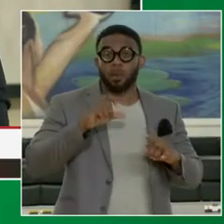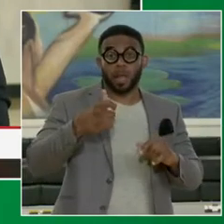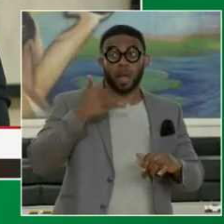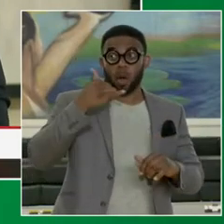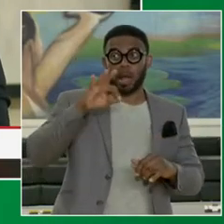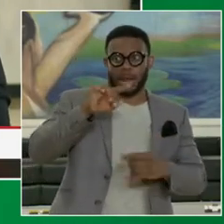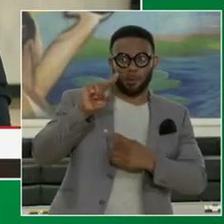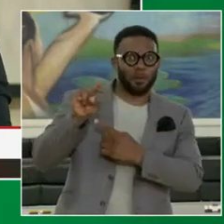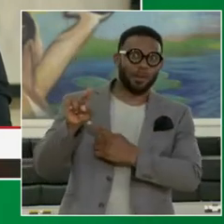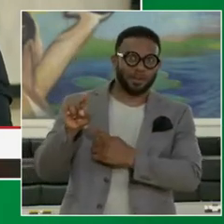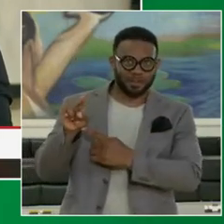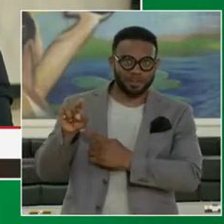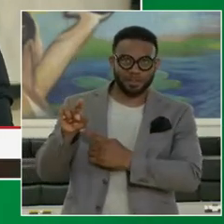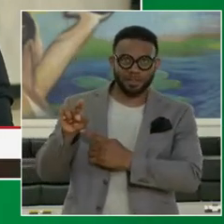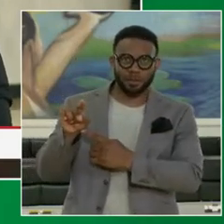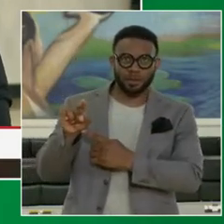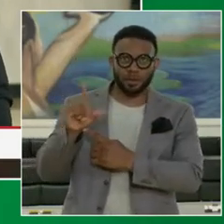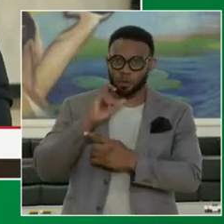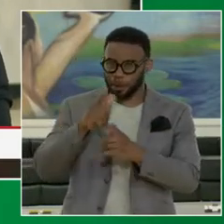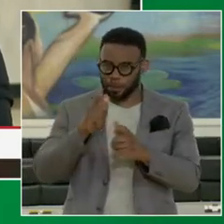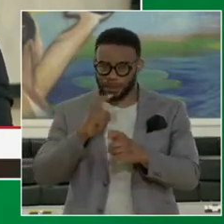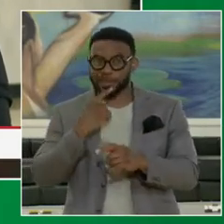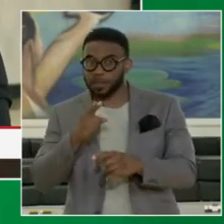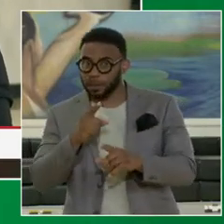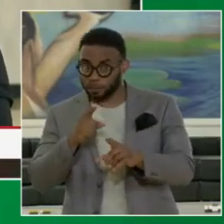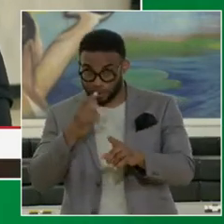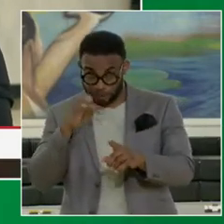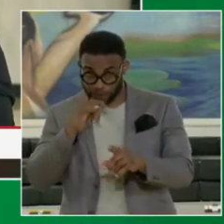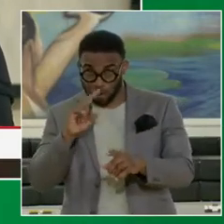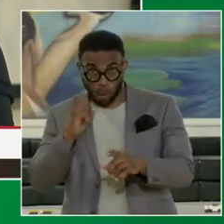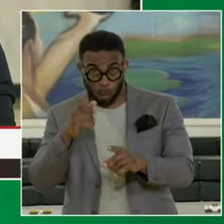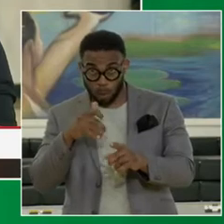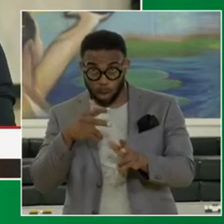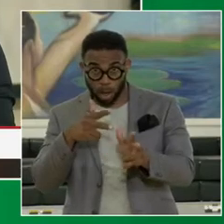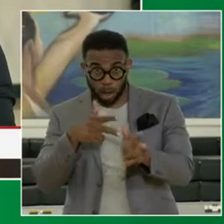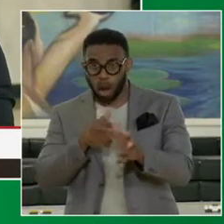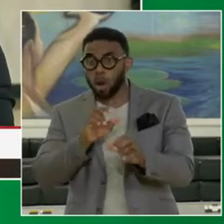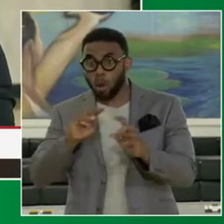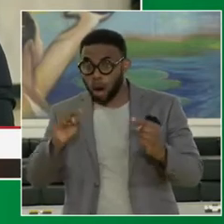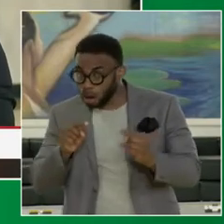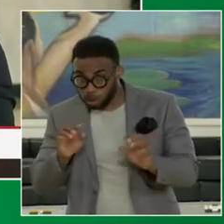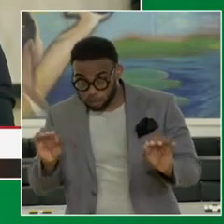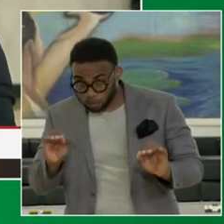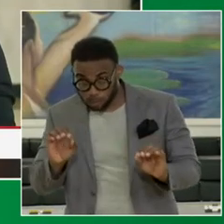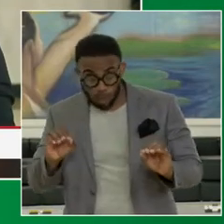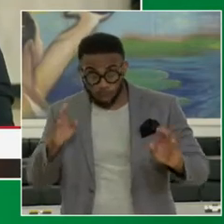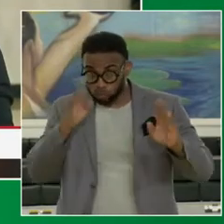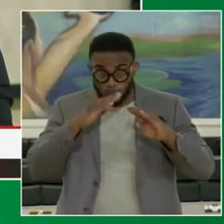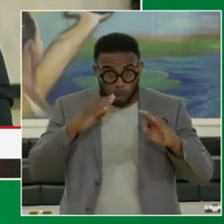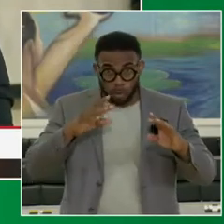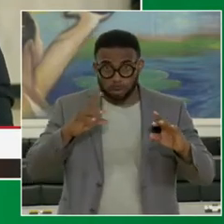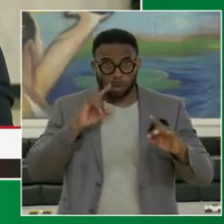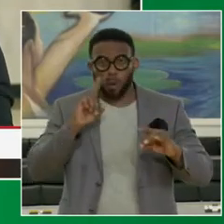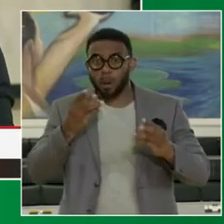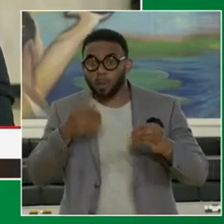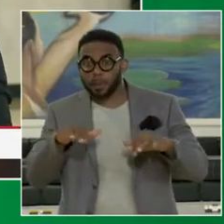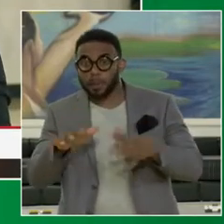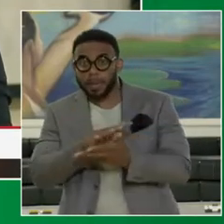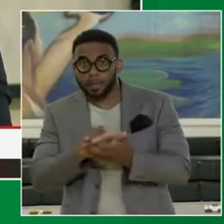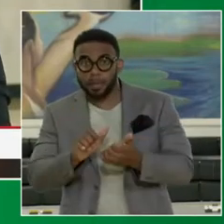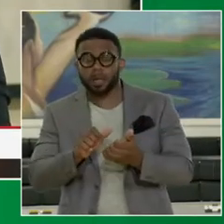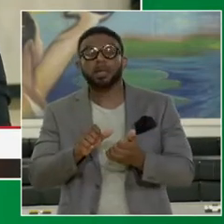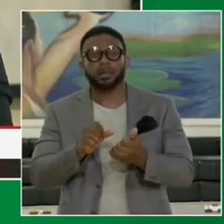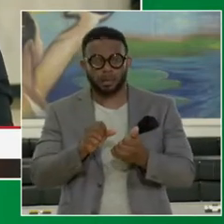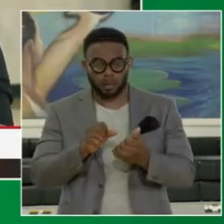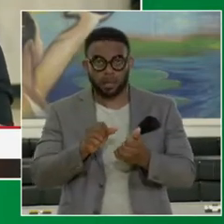call 911, we're going to immediately tell them if this is just a fender bender, nobody's hurt, right? It's just property damage. The vehicles